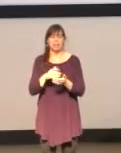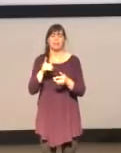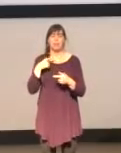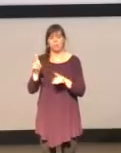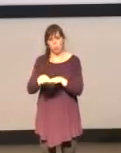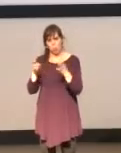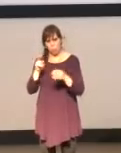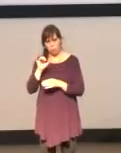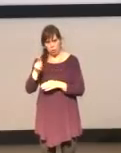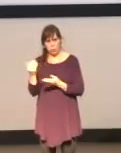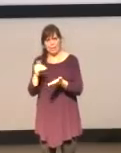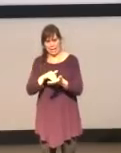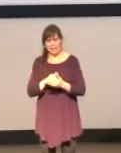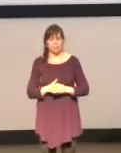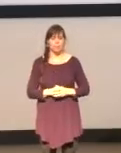RICU.